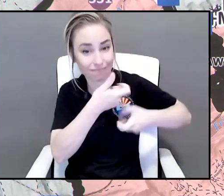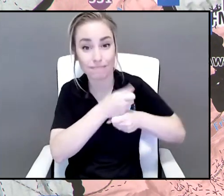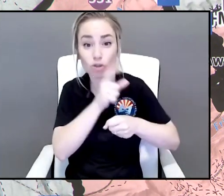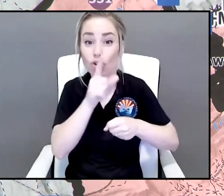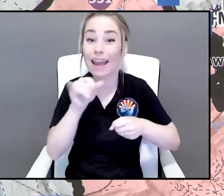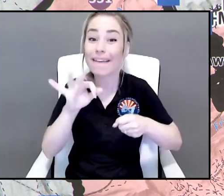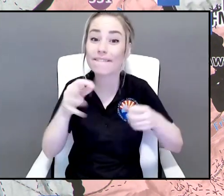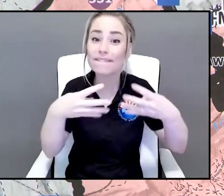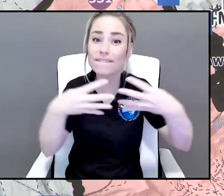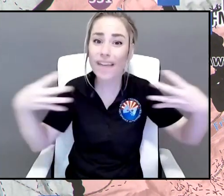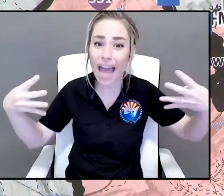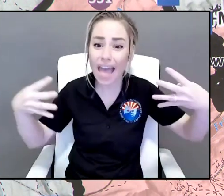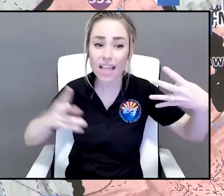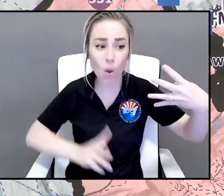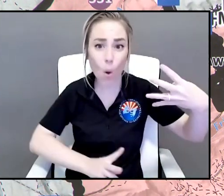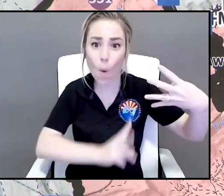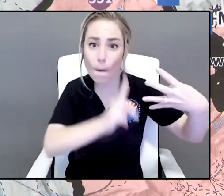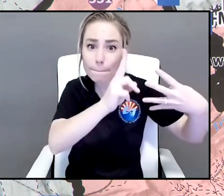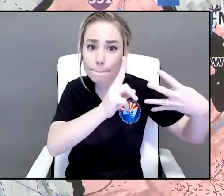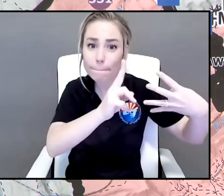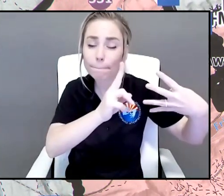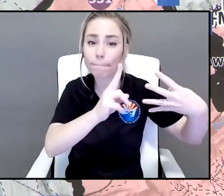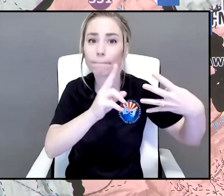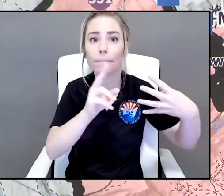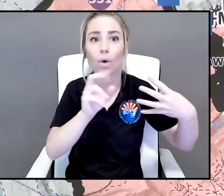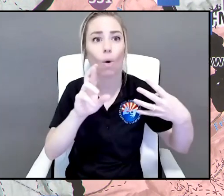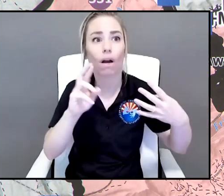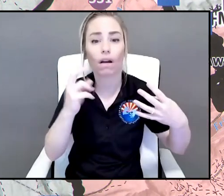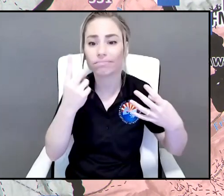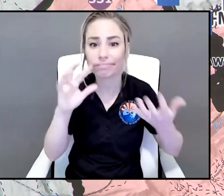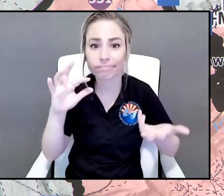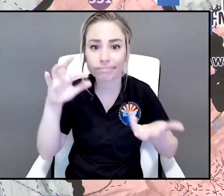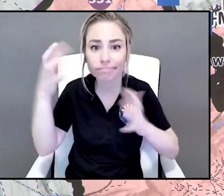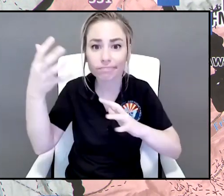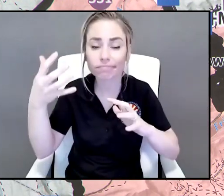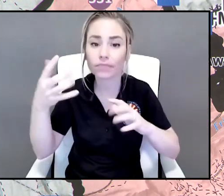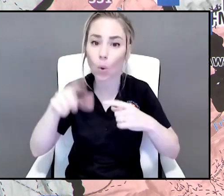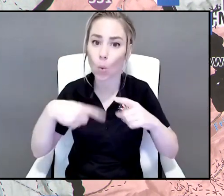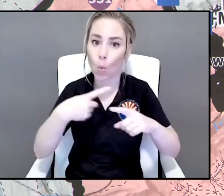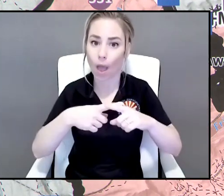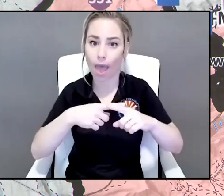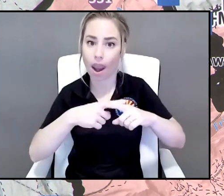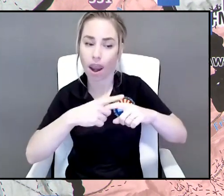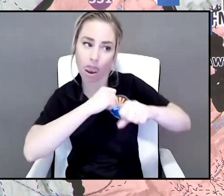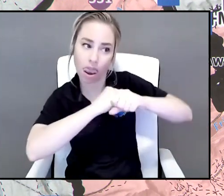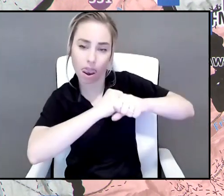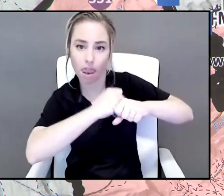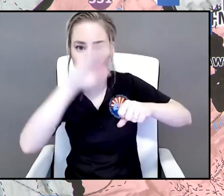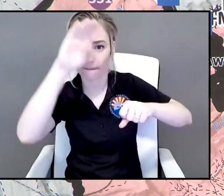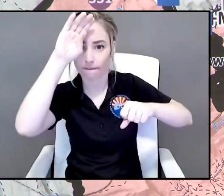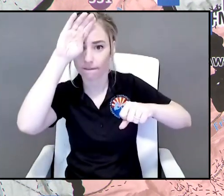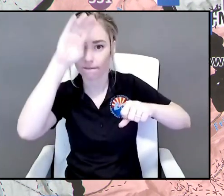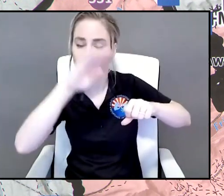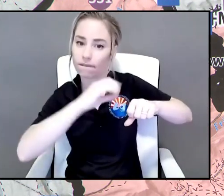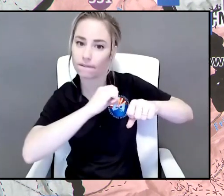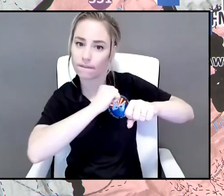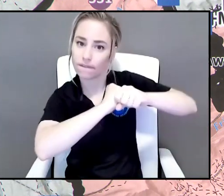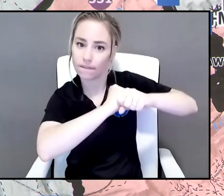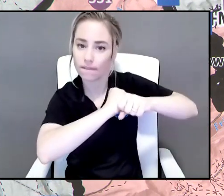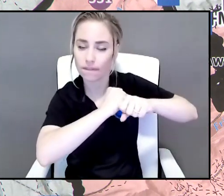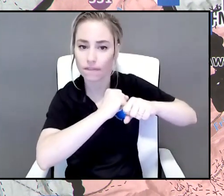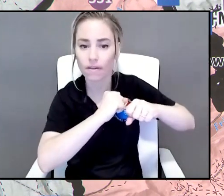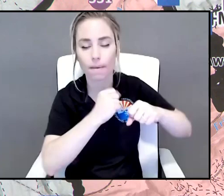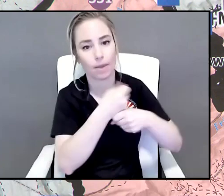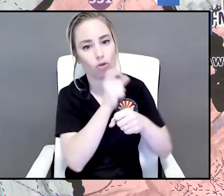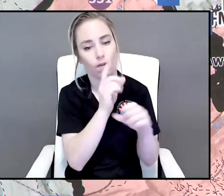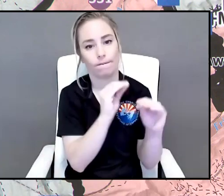cut or messed up during whenever they're trying to catch the fire is all fixed, as well as the dozer lines, the roads, that kind of stuff. So a